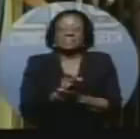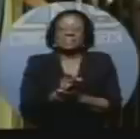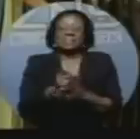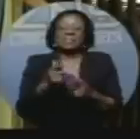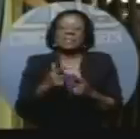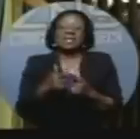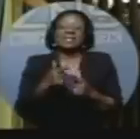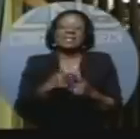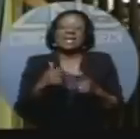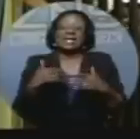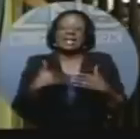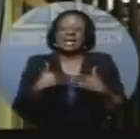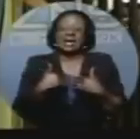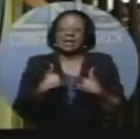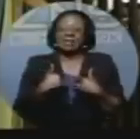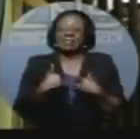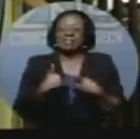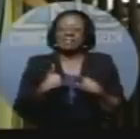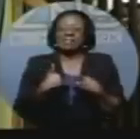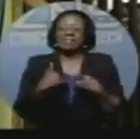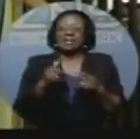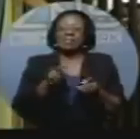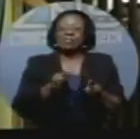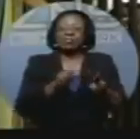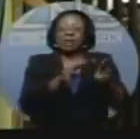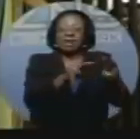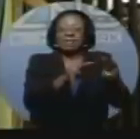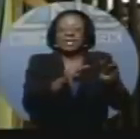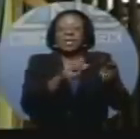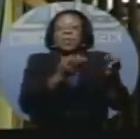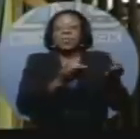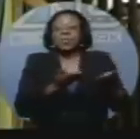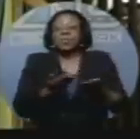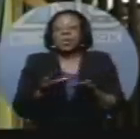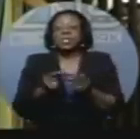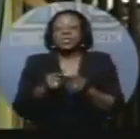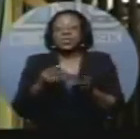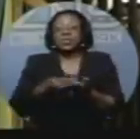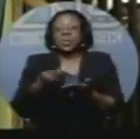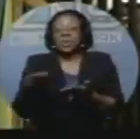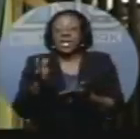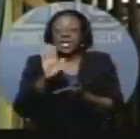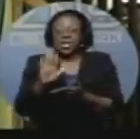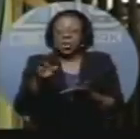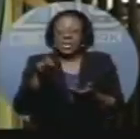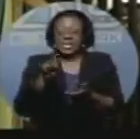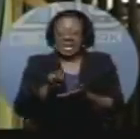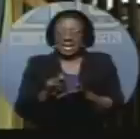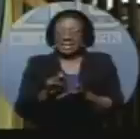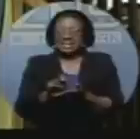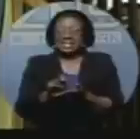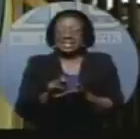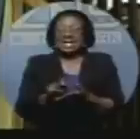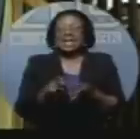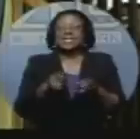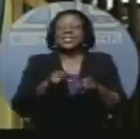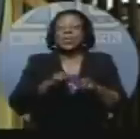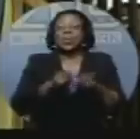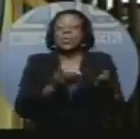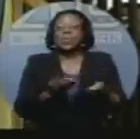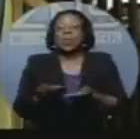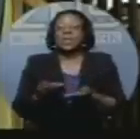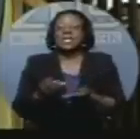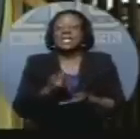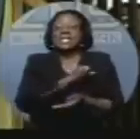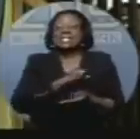When you have the goods come in as cargo, we would also want you to pay your duty. And so we want the St. Agnes members to be the